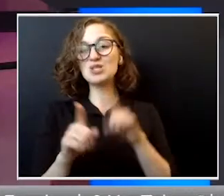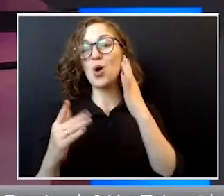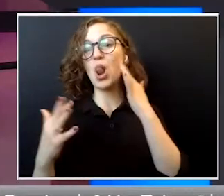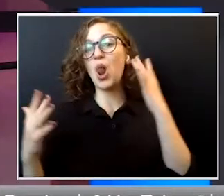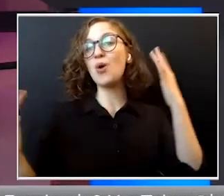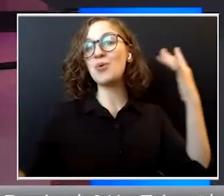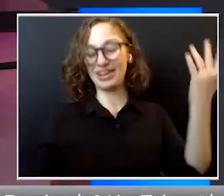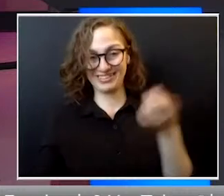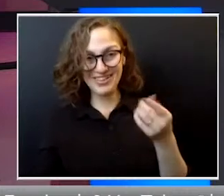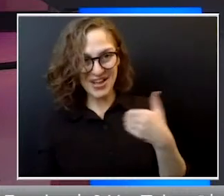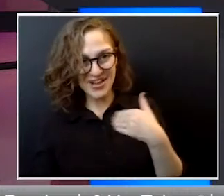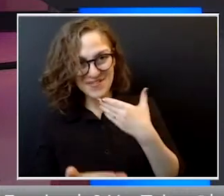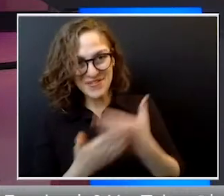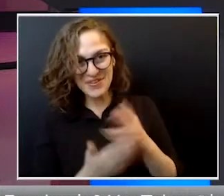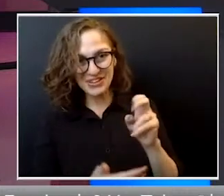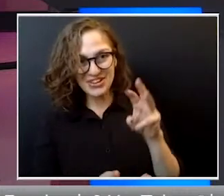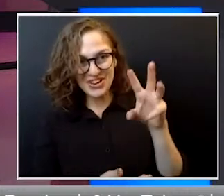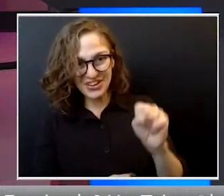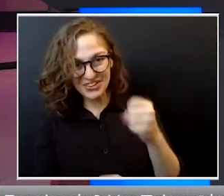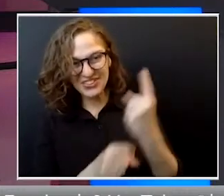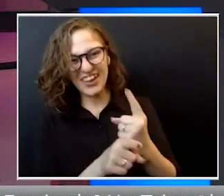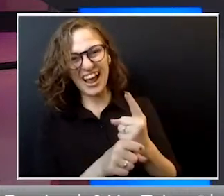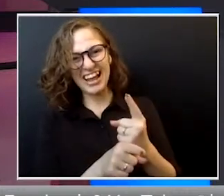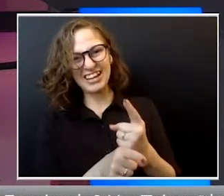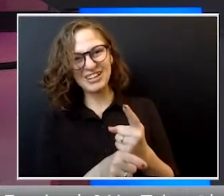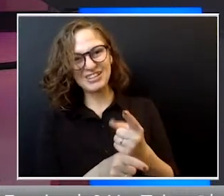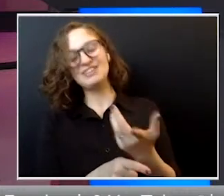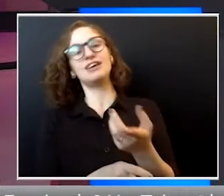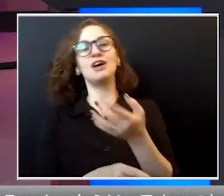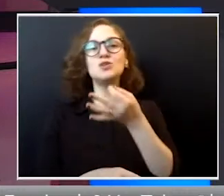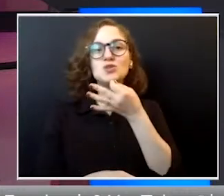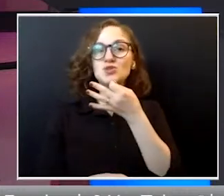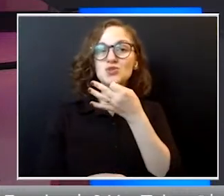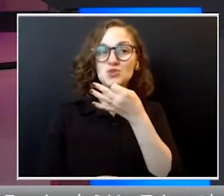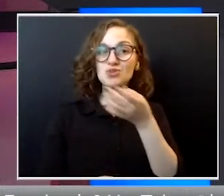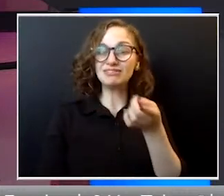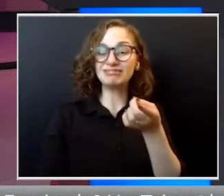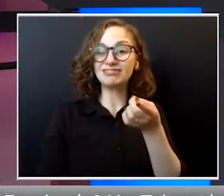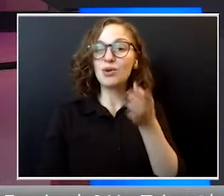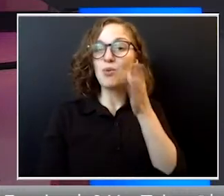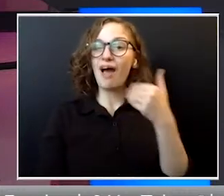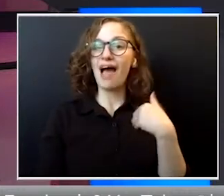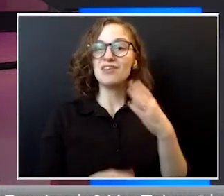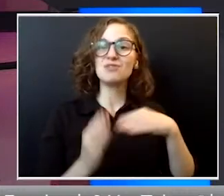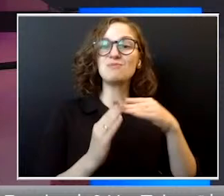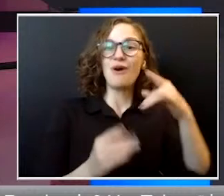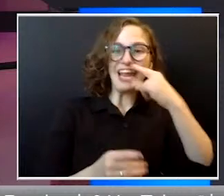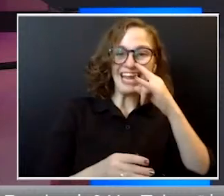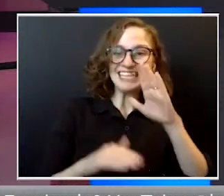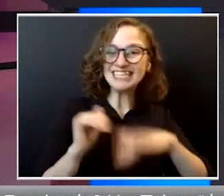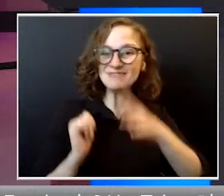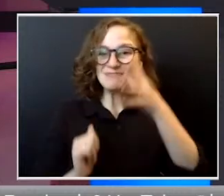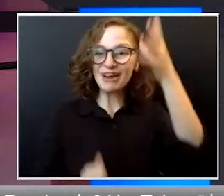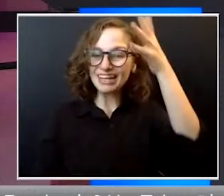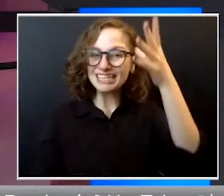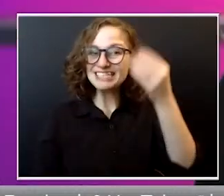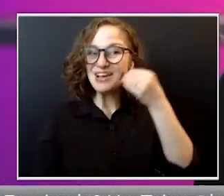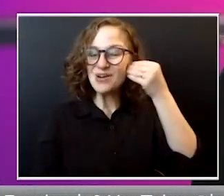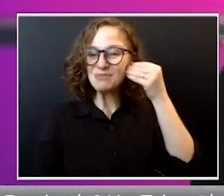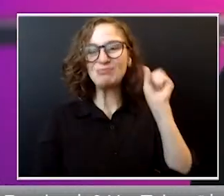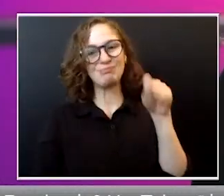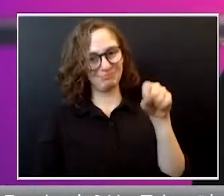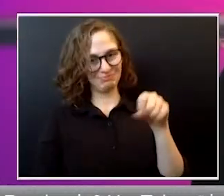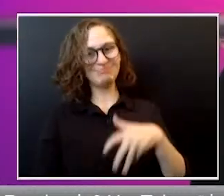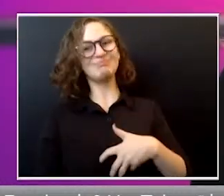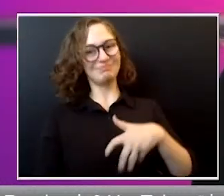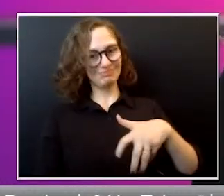us. There's about to be you're about to be outnumbered at home, right? Yeah. So we've been, So now we're about to have our third baby